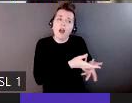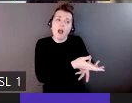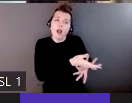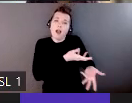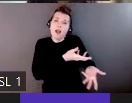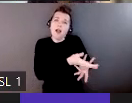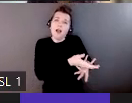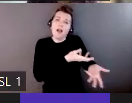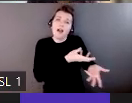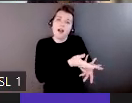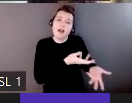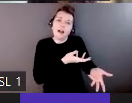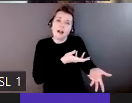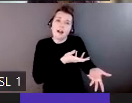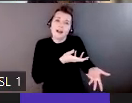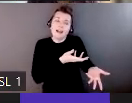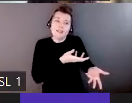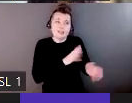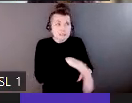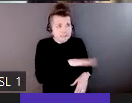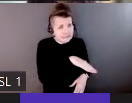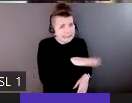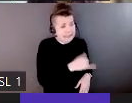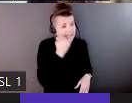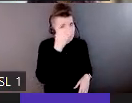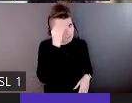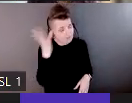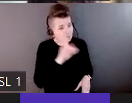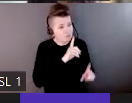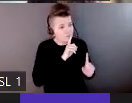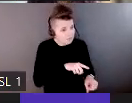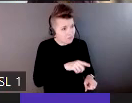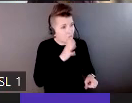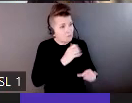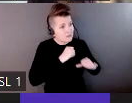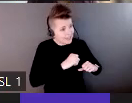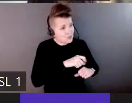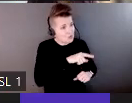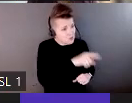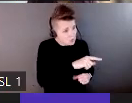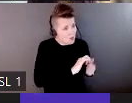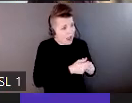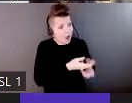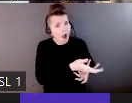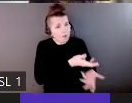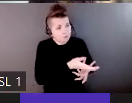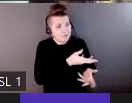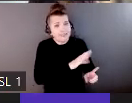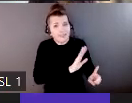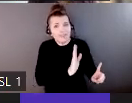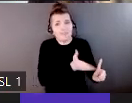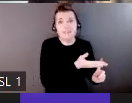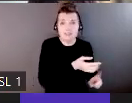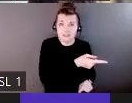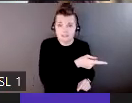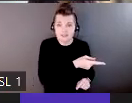by reporting they're doing the right thing because it's going to protect them ultimately? Always a challenge when we're risk